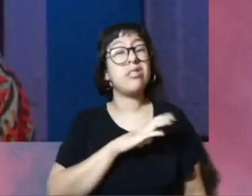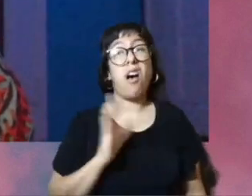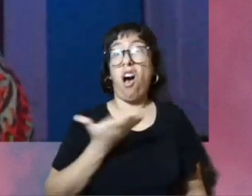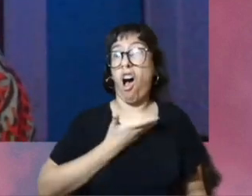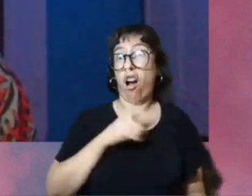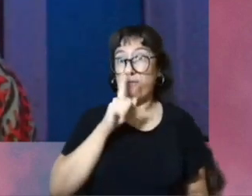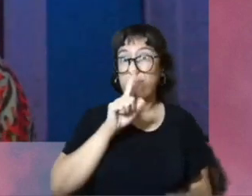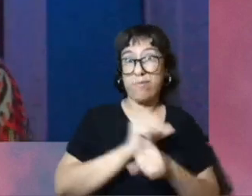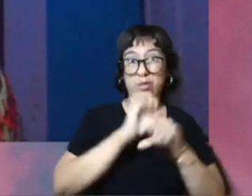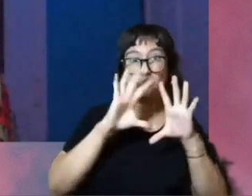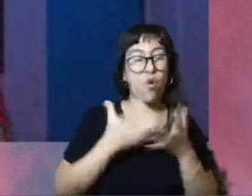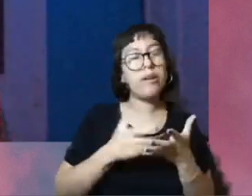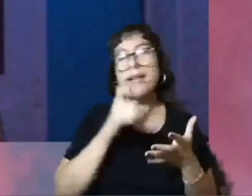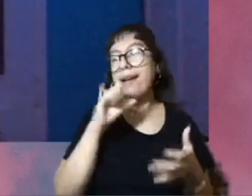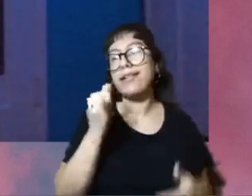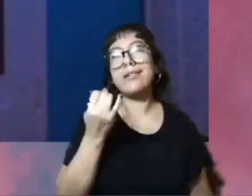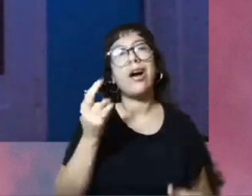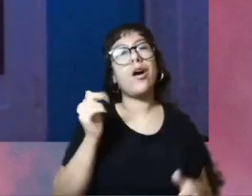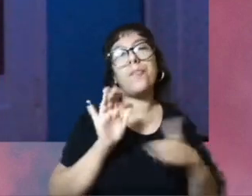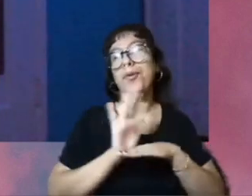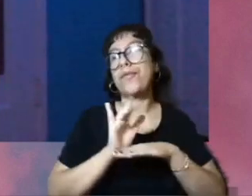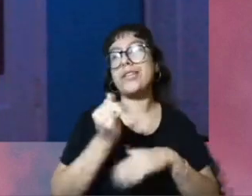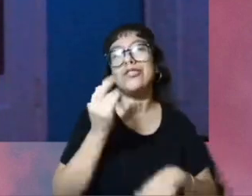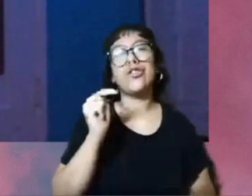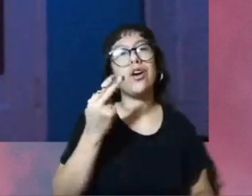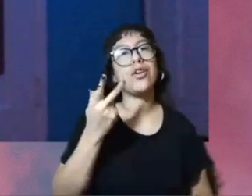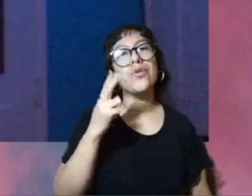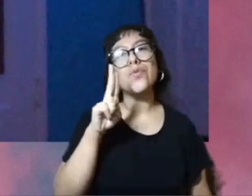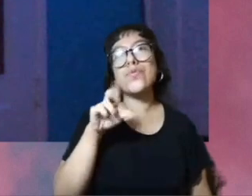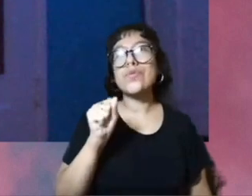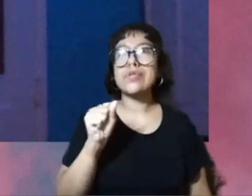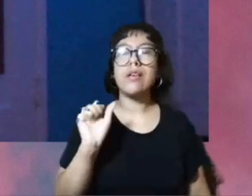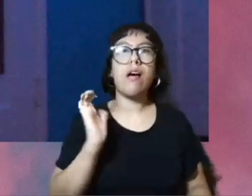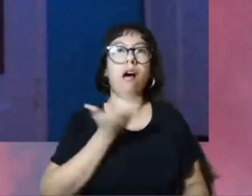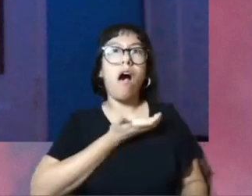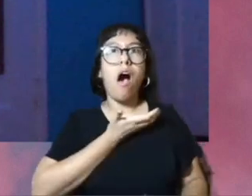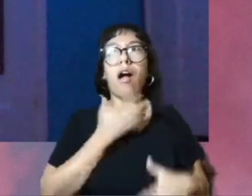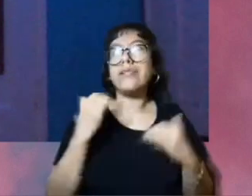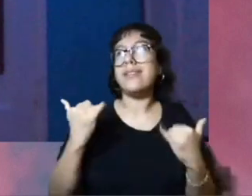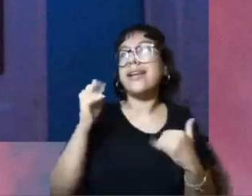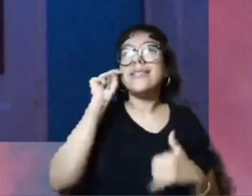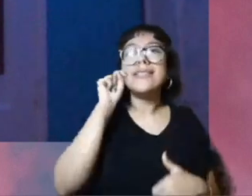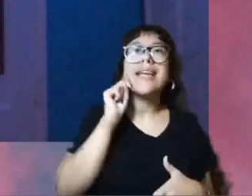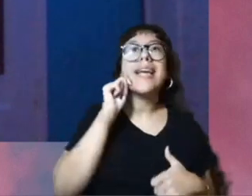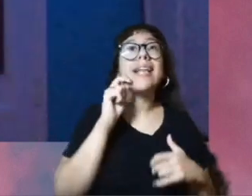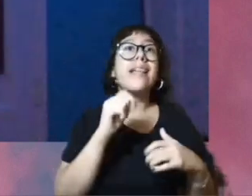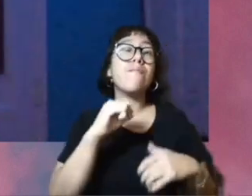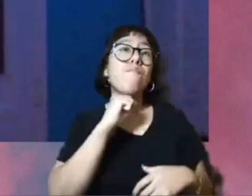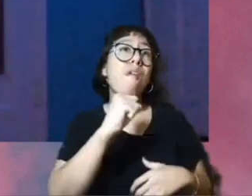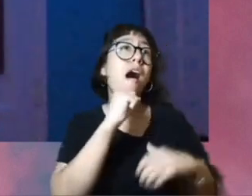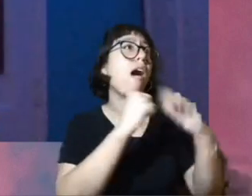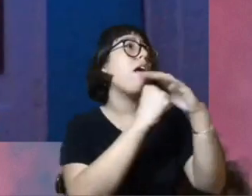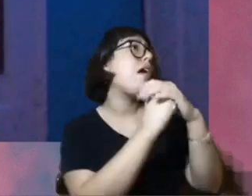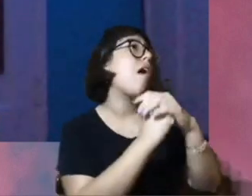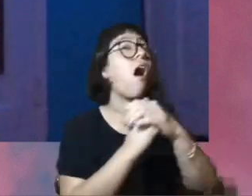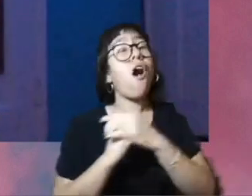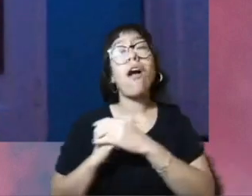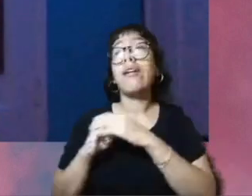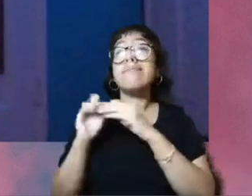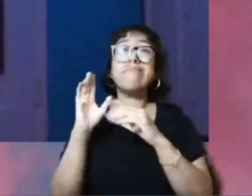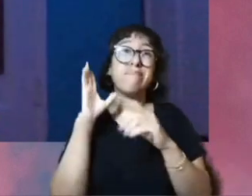Hughes film. Our coming-of-age story is not told in promposals and whispers behind slammed lockers, but